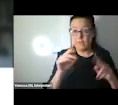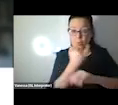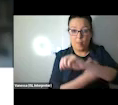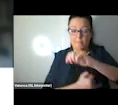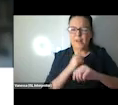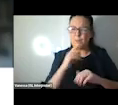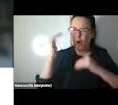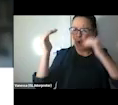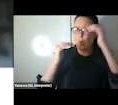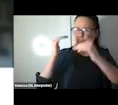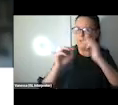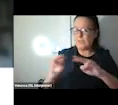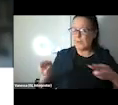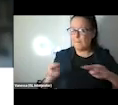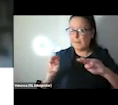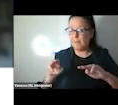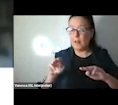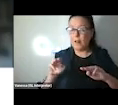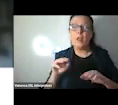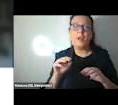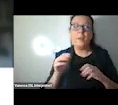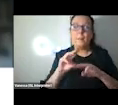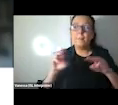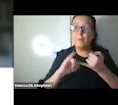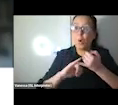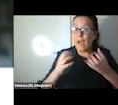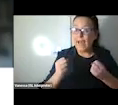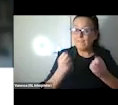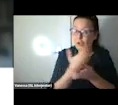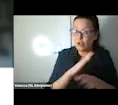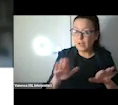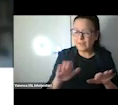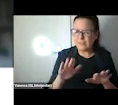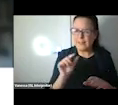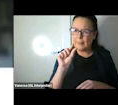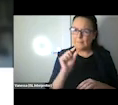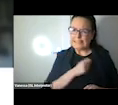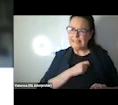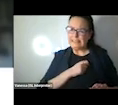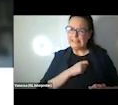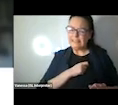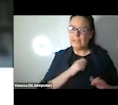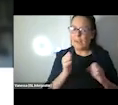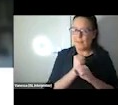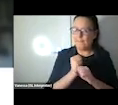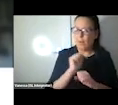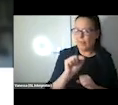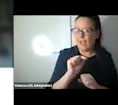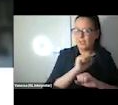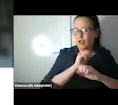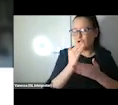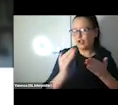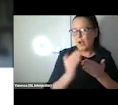with children can be quite nervous in using shared space. So what's interesting about the EN 17210 is